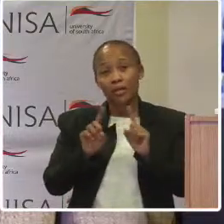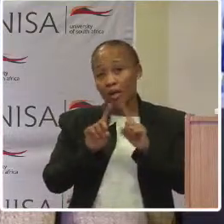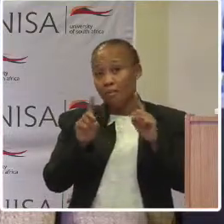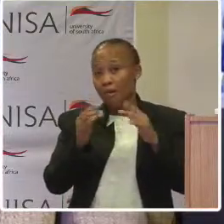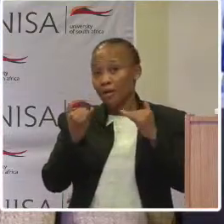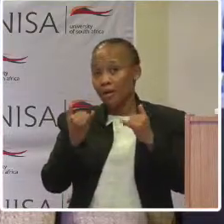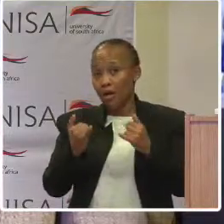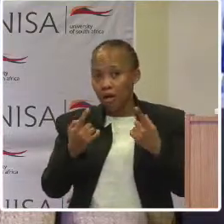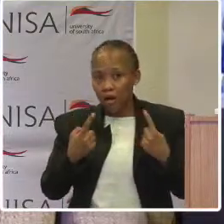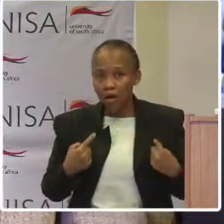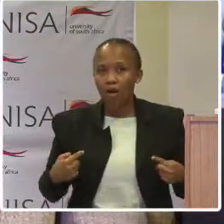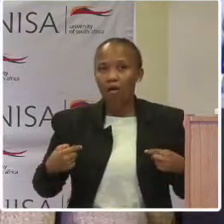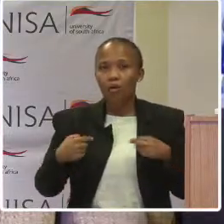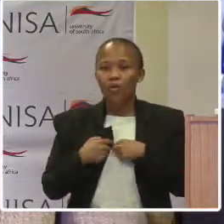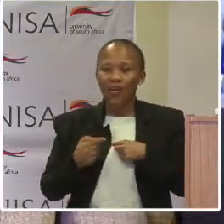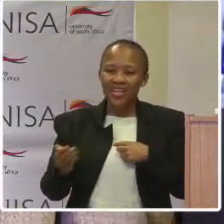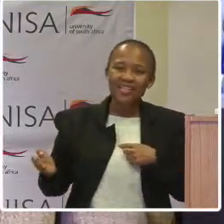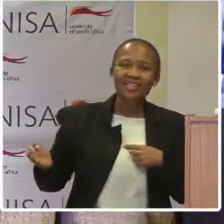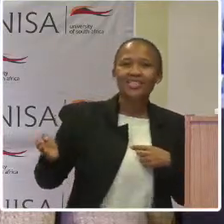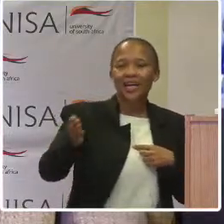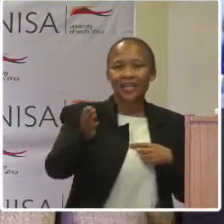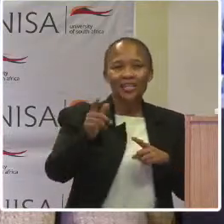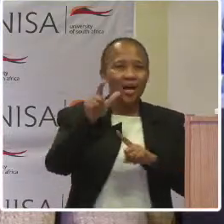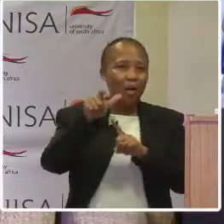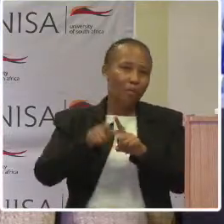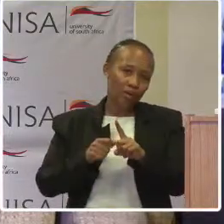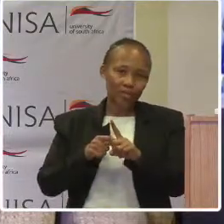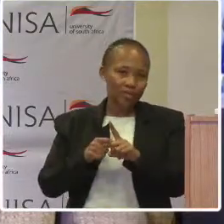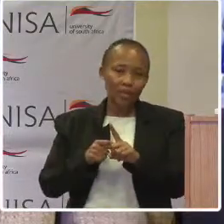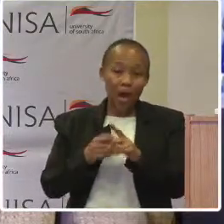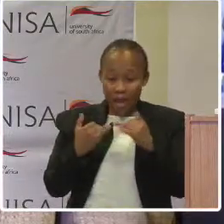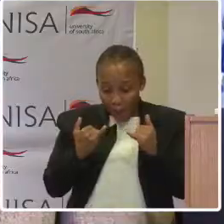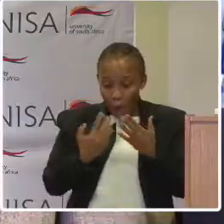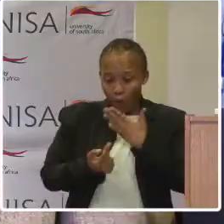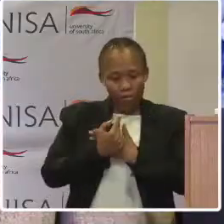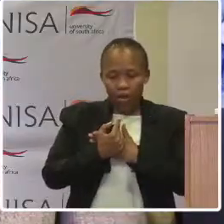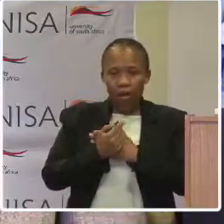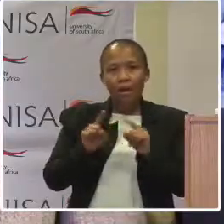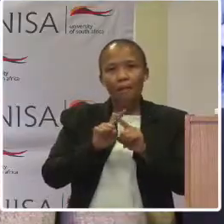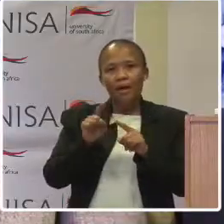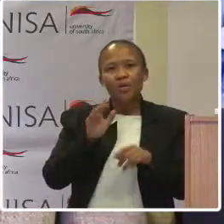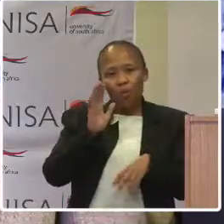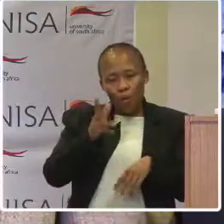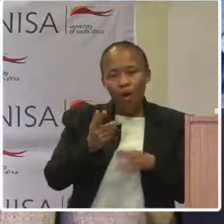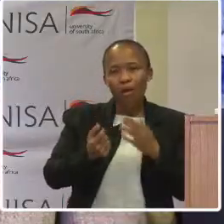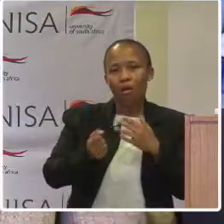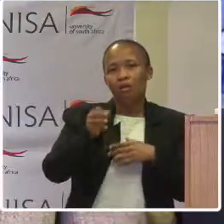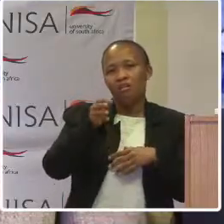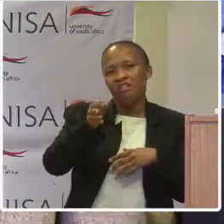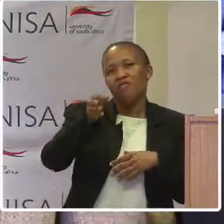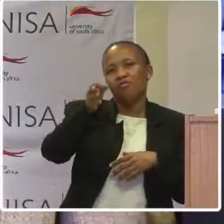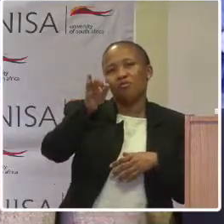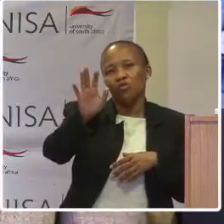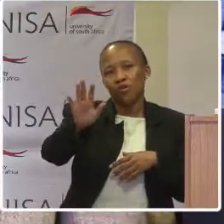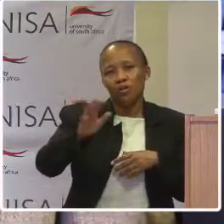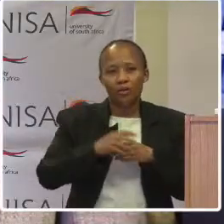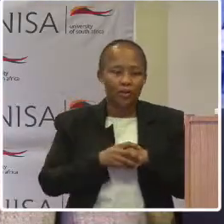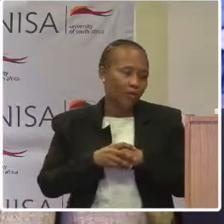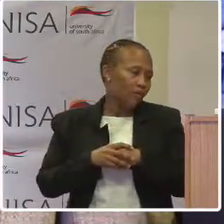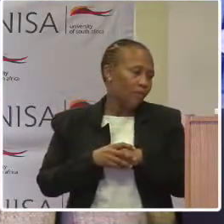what it's going to be in the future. I think the last time I was in Santon, I talked about the hydrogen